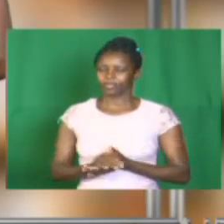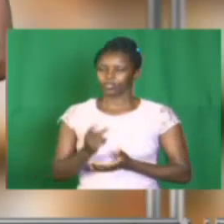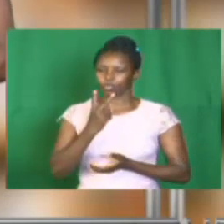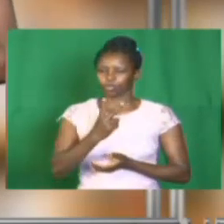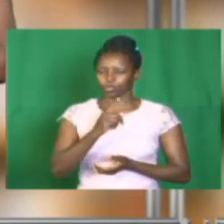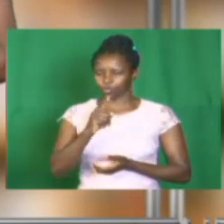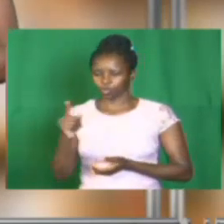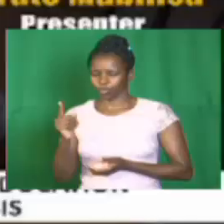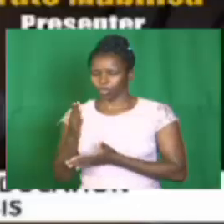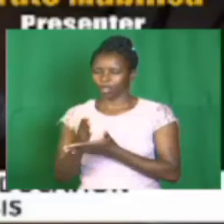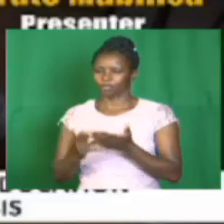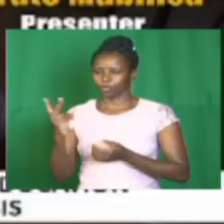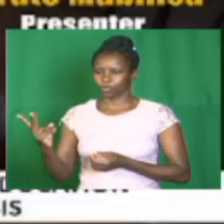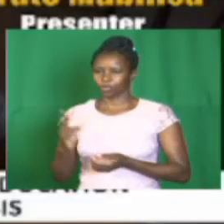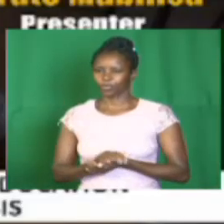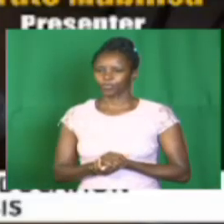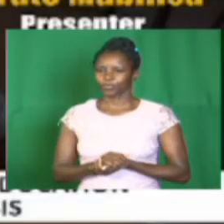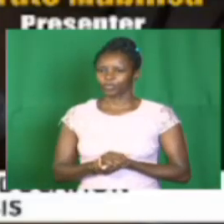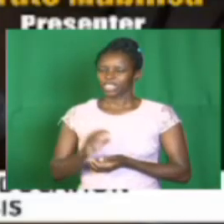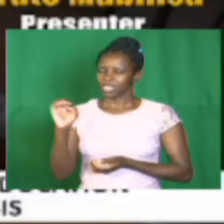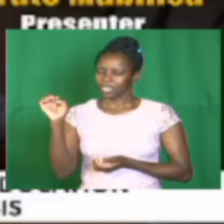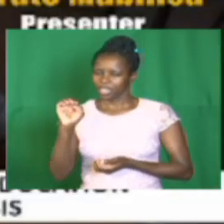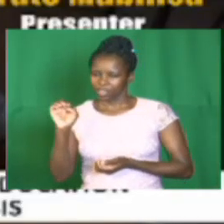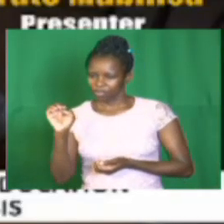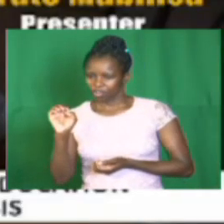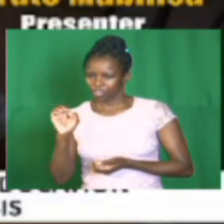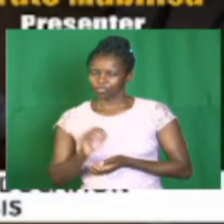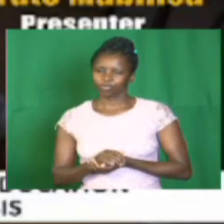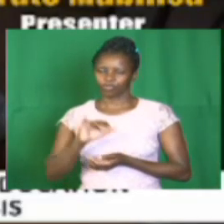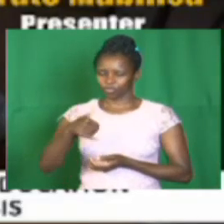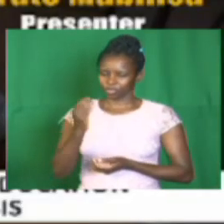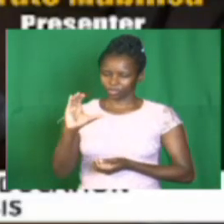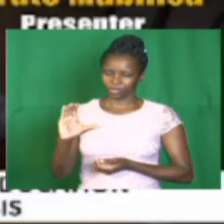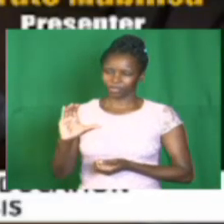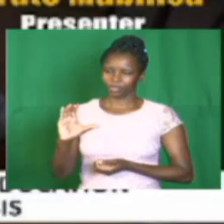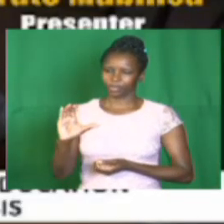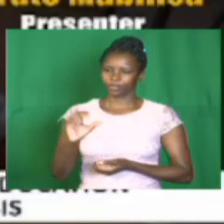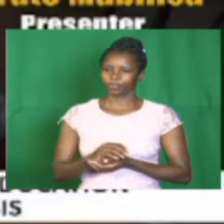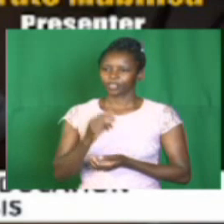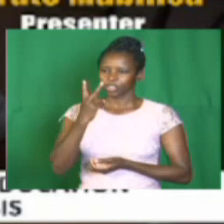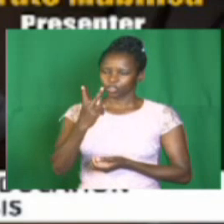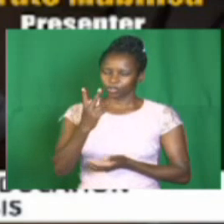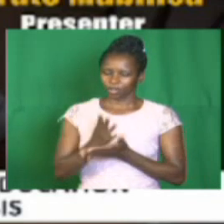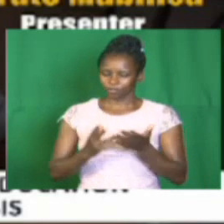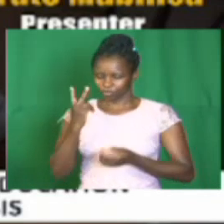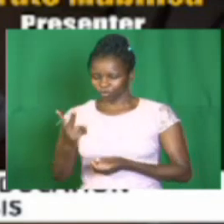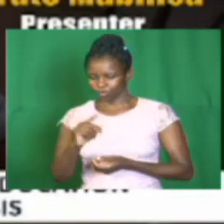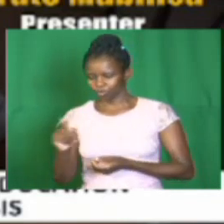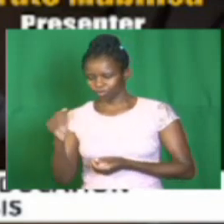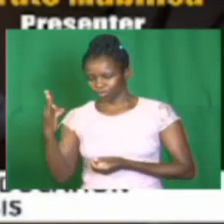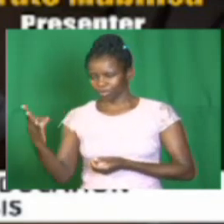to 2:30 p.m. and then we have English language for the Form 3 learners from 2:30 p.m.